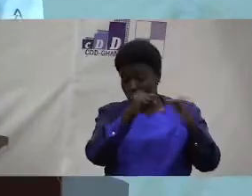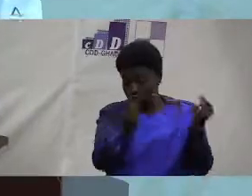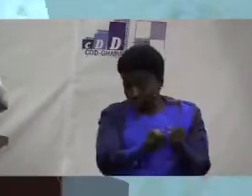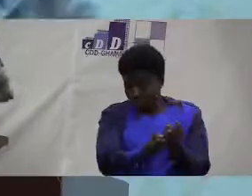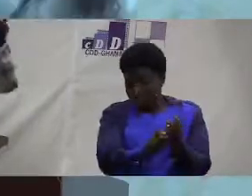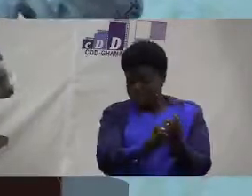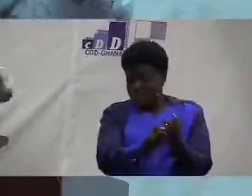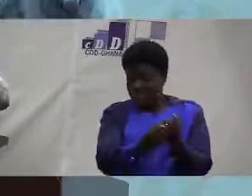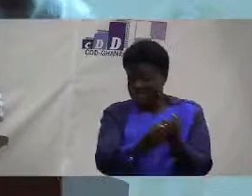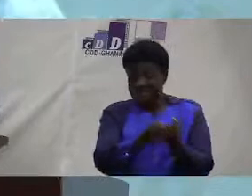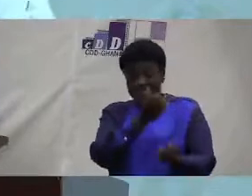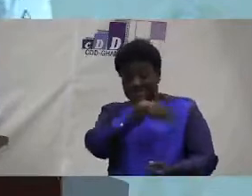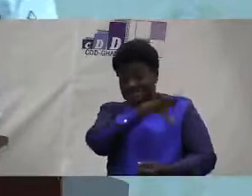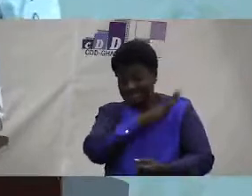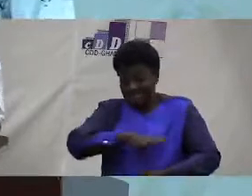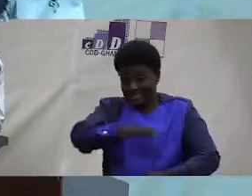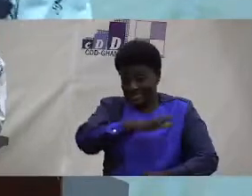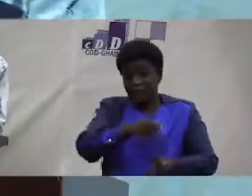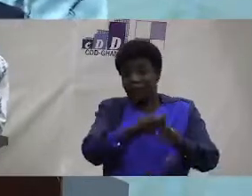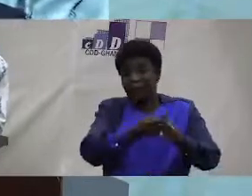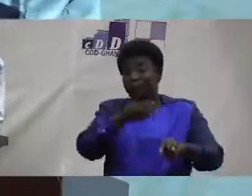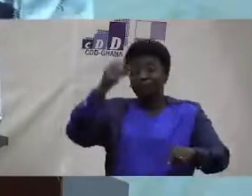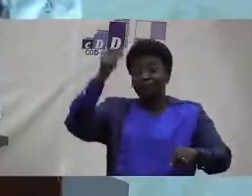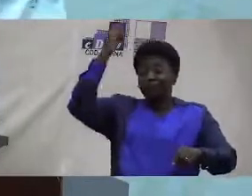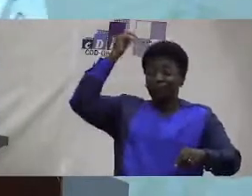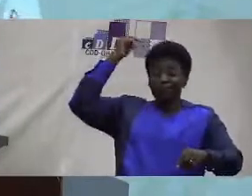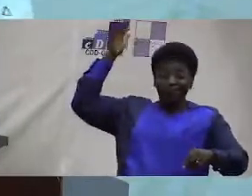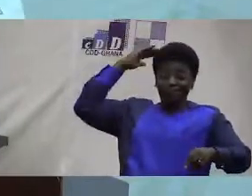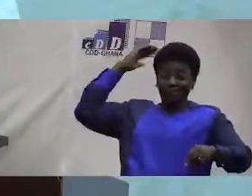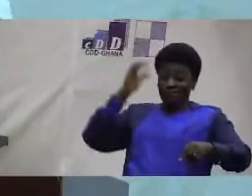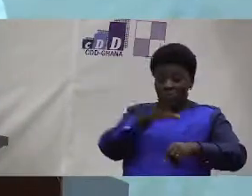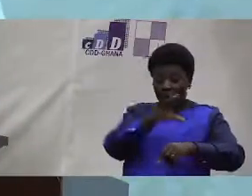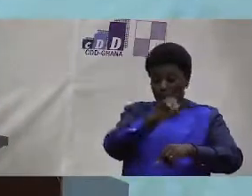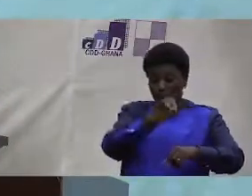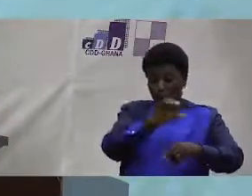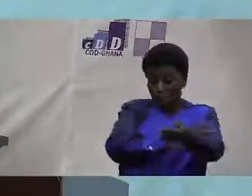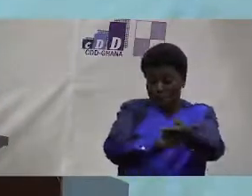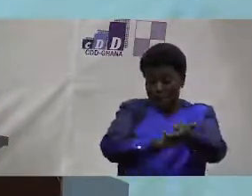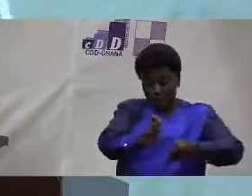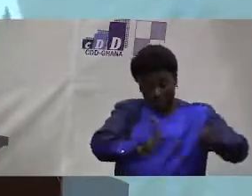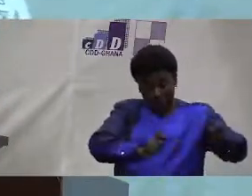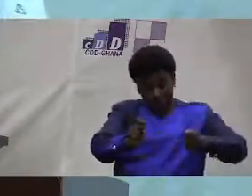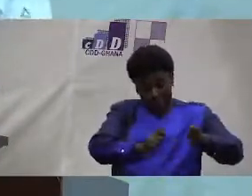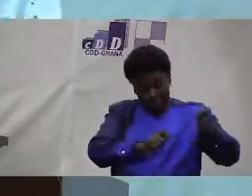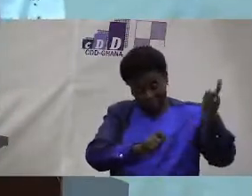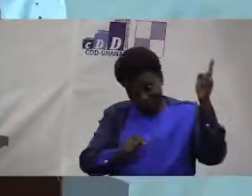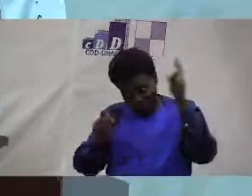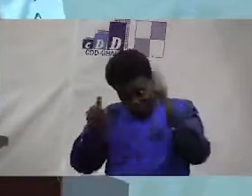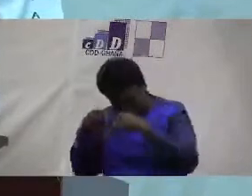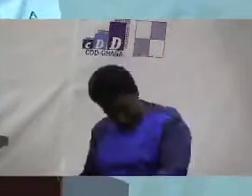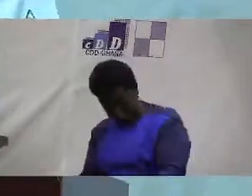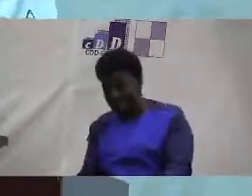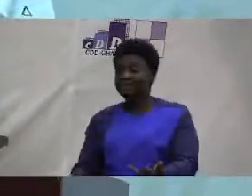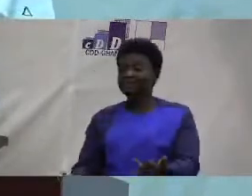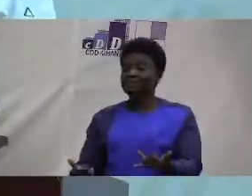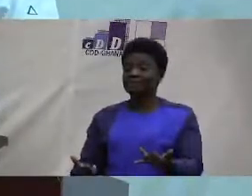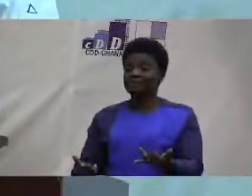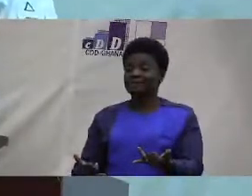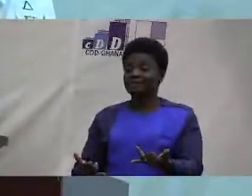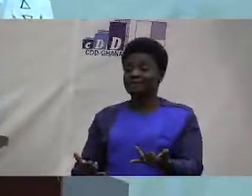the civic space from the anti-colonial movement up to today. And you've raised a number of questions